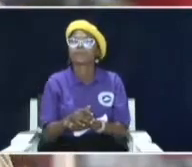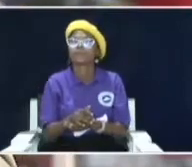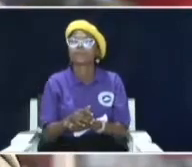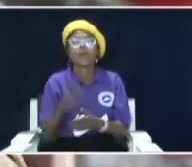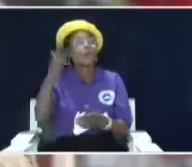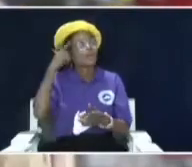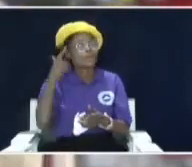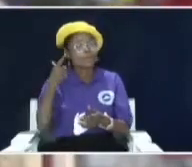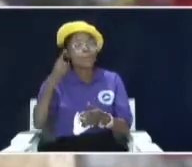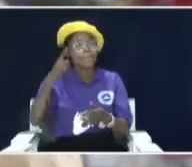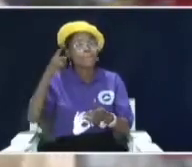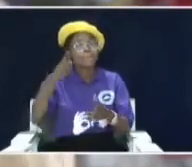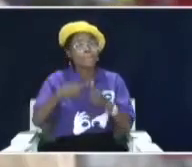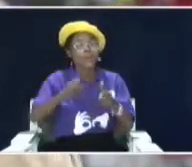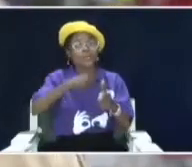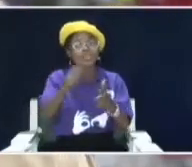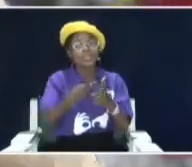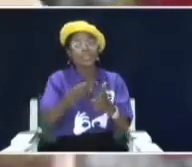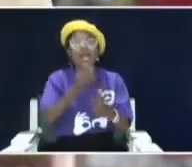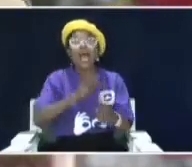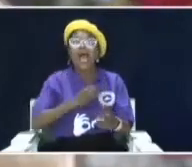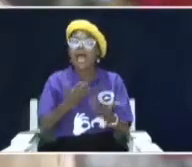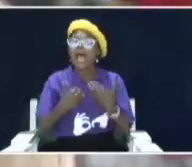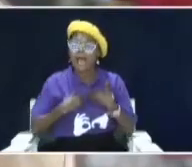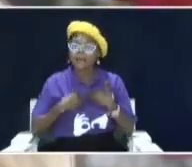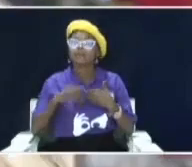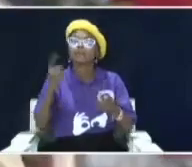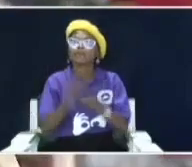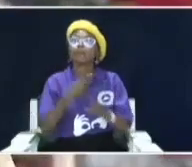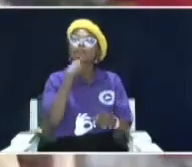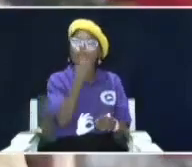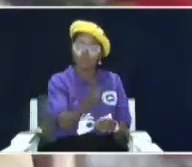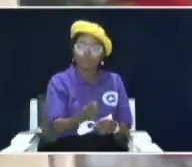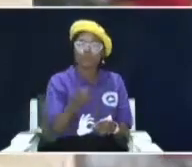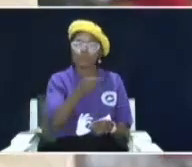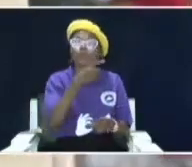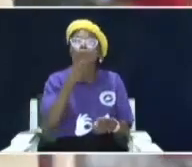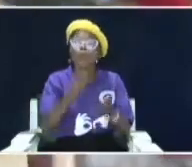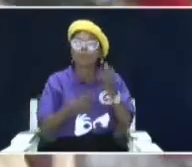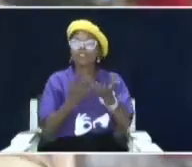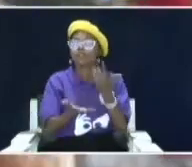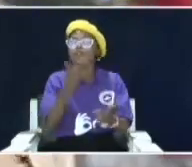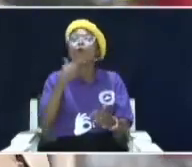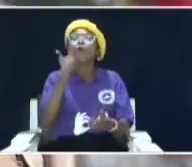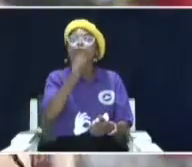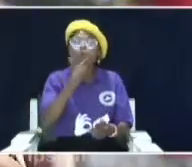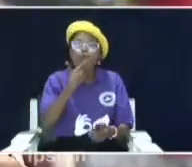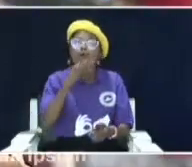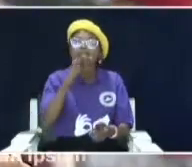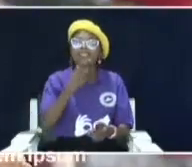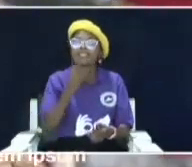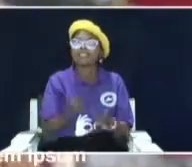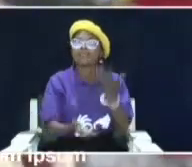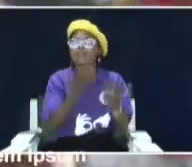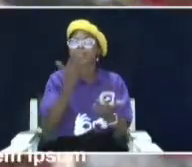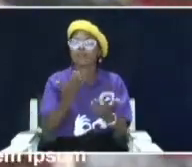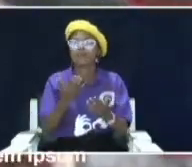But then, I've just told you what is fire. Then who is the fire? Hebrews chapter 12,